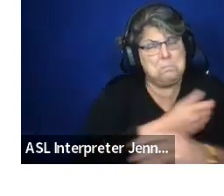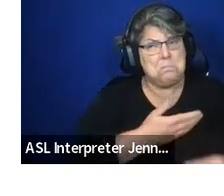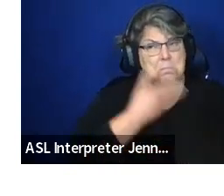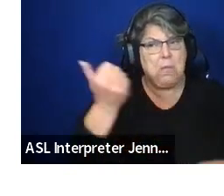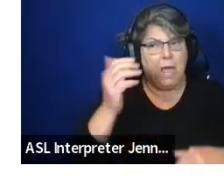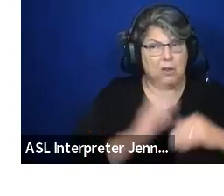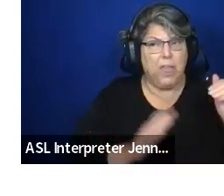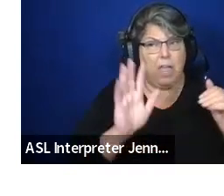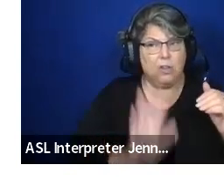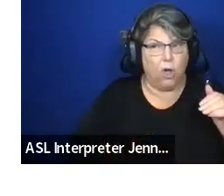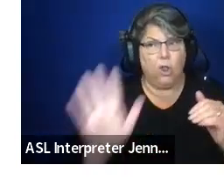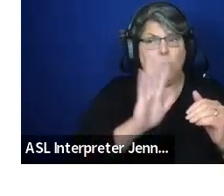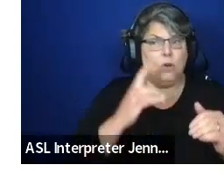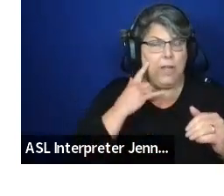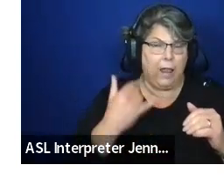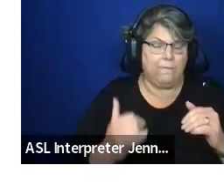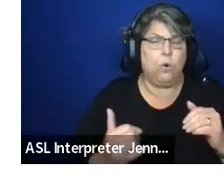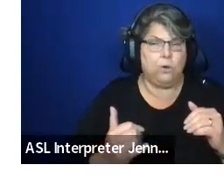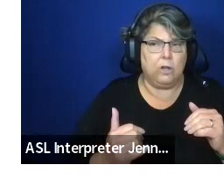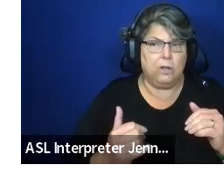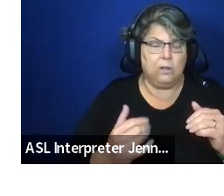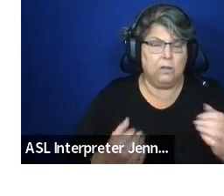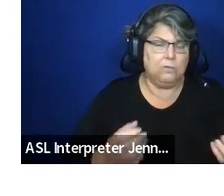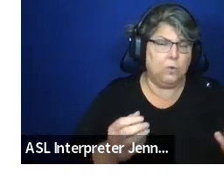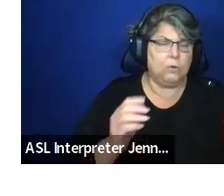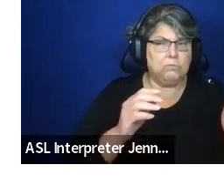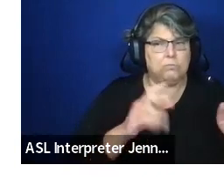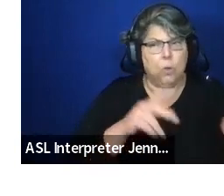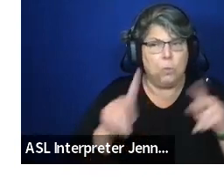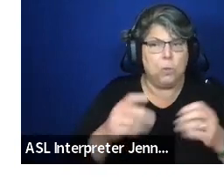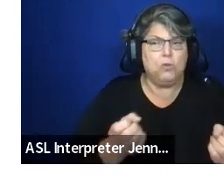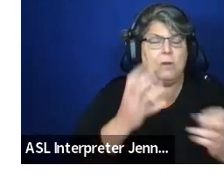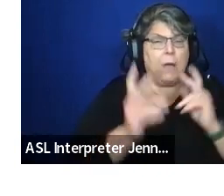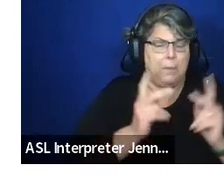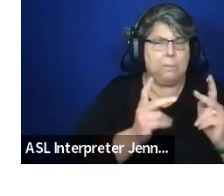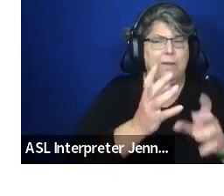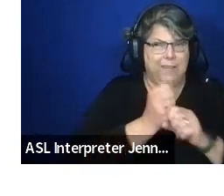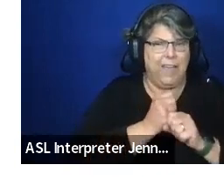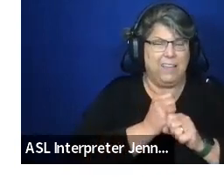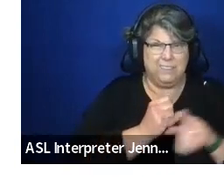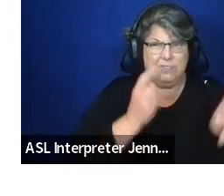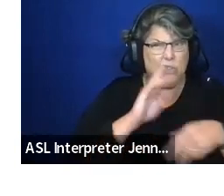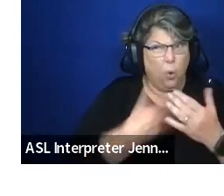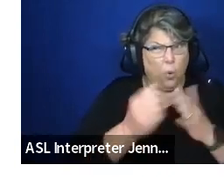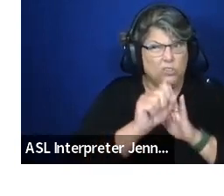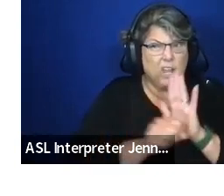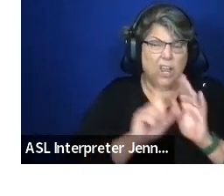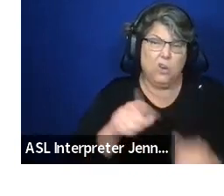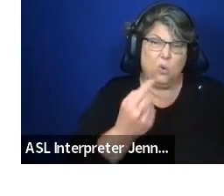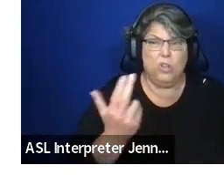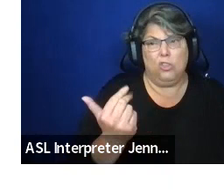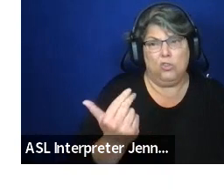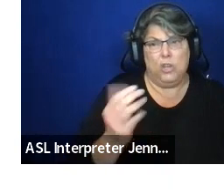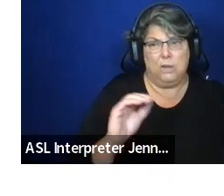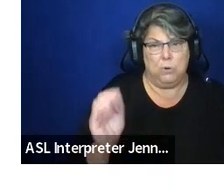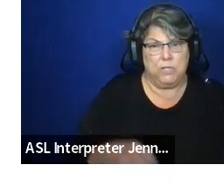seeing statewide in terms of the proportion of the population receiving the booster, which is 13%.